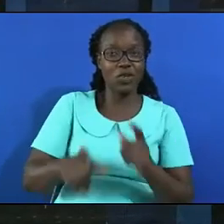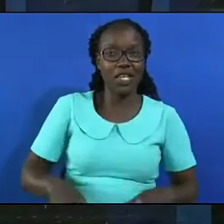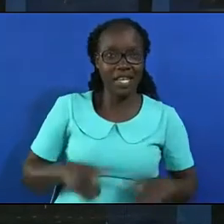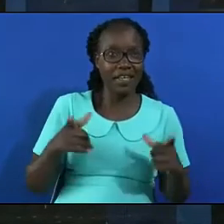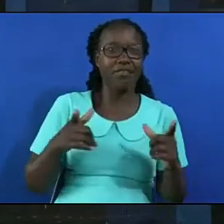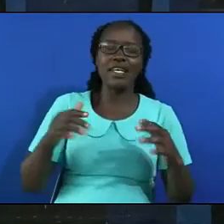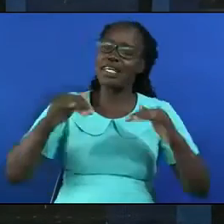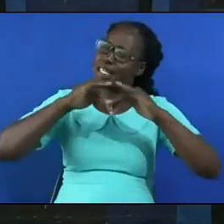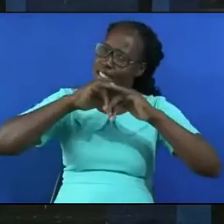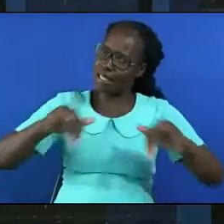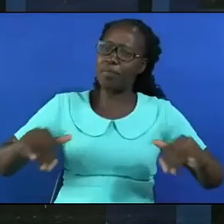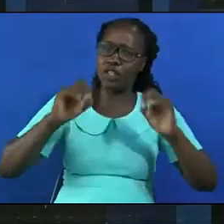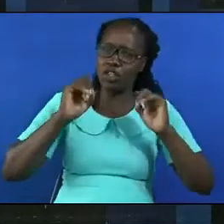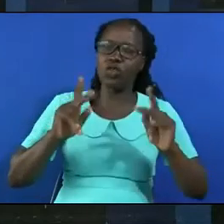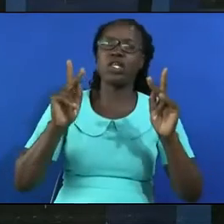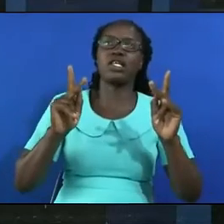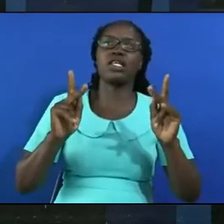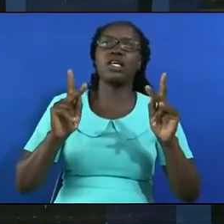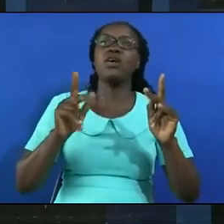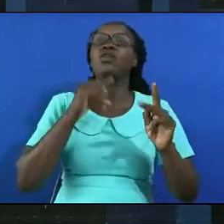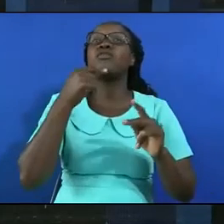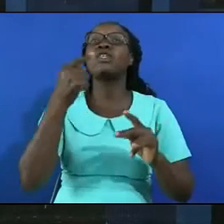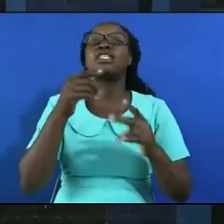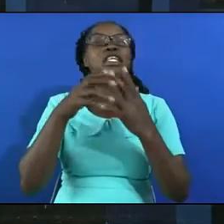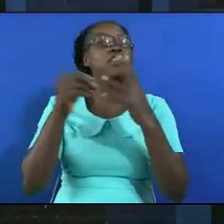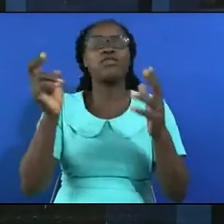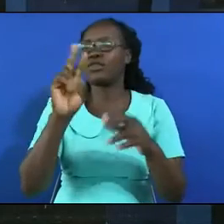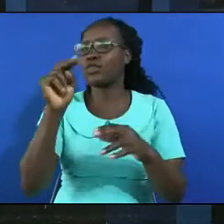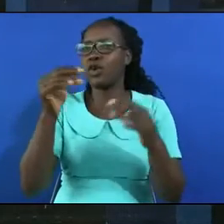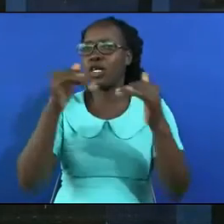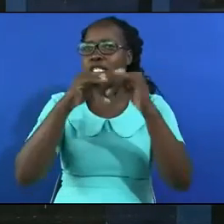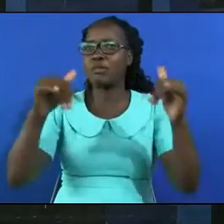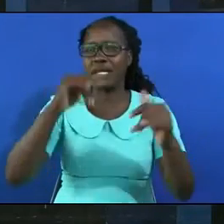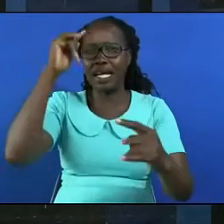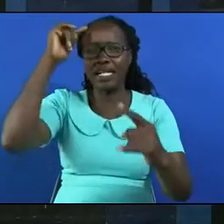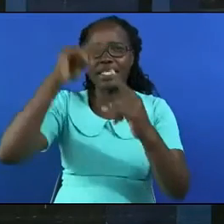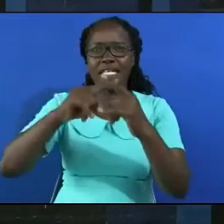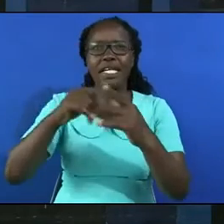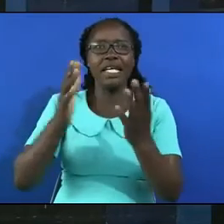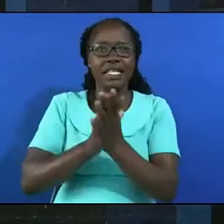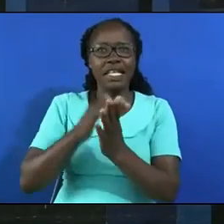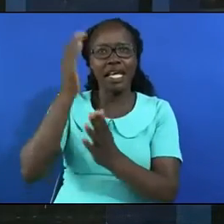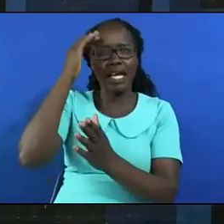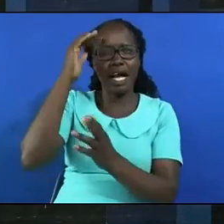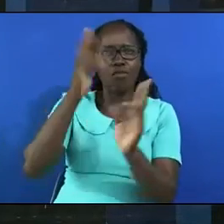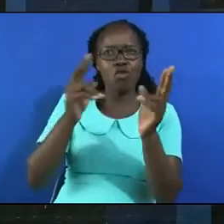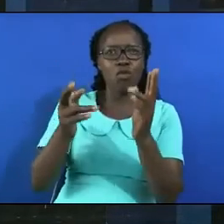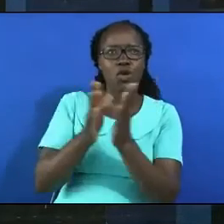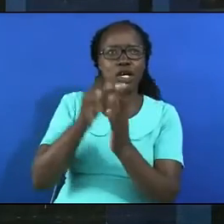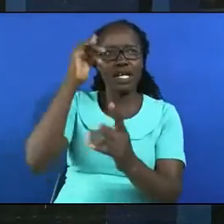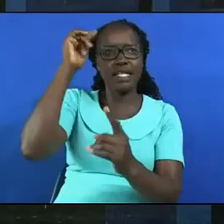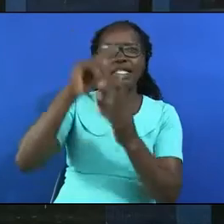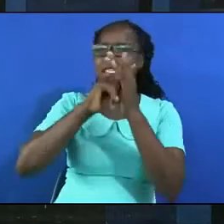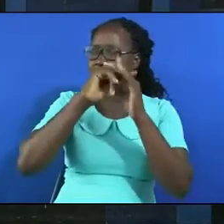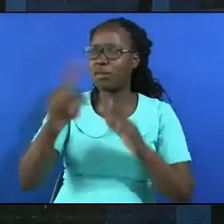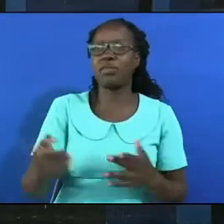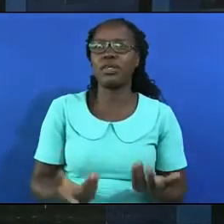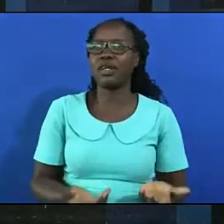sufficiently, separation is okay. We have not said divorce. Separate until they come to their senses or until they